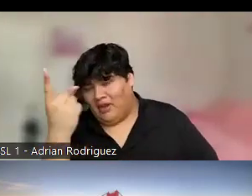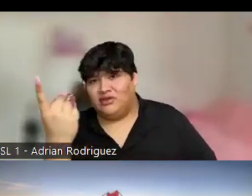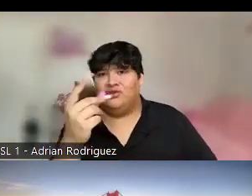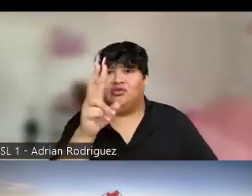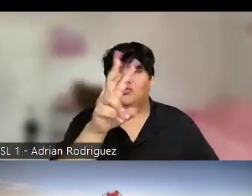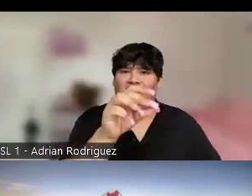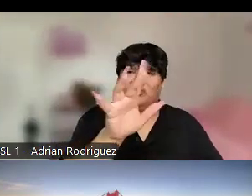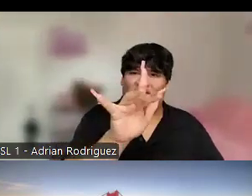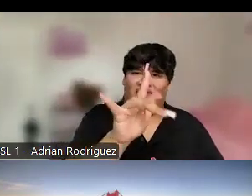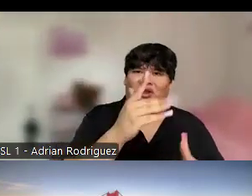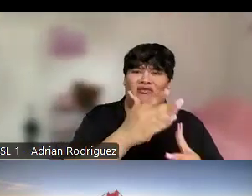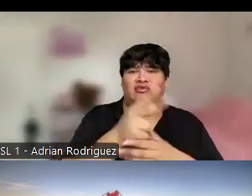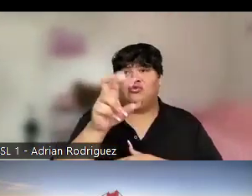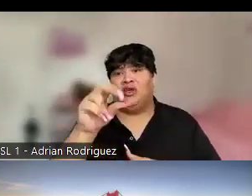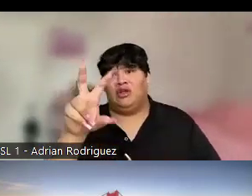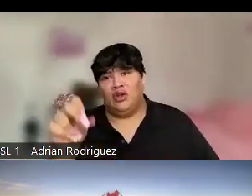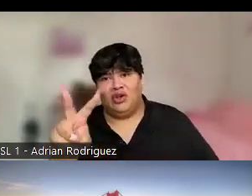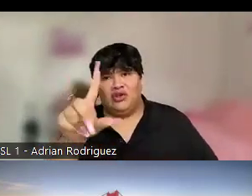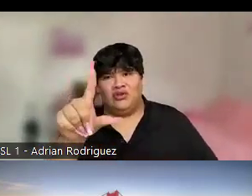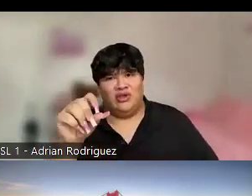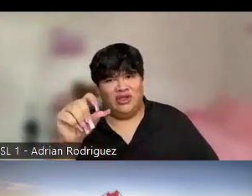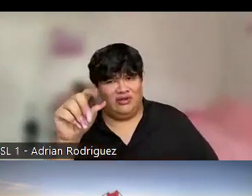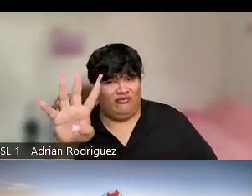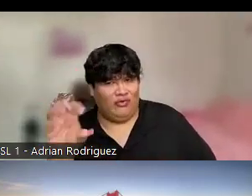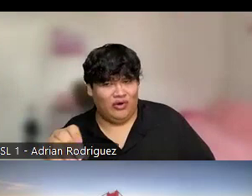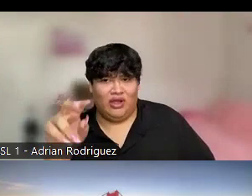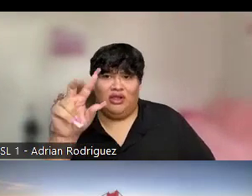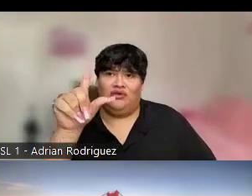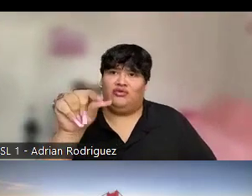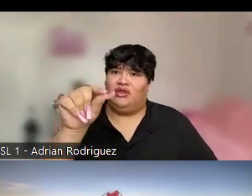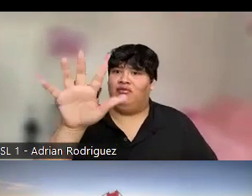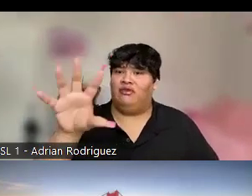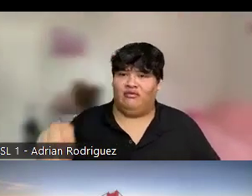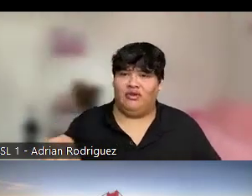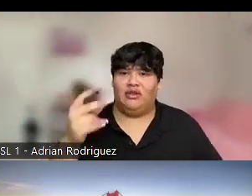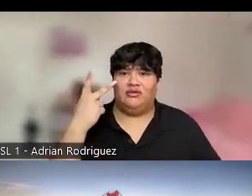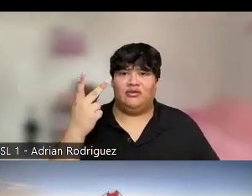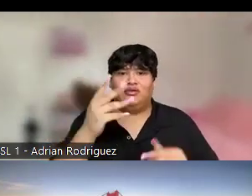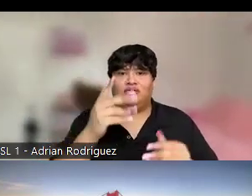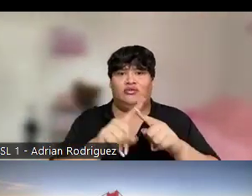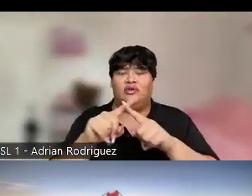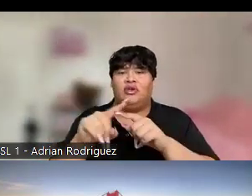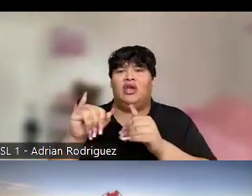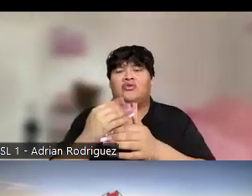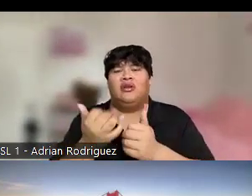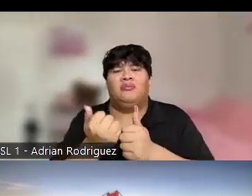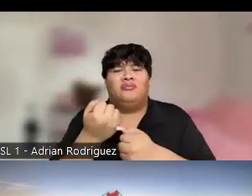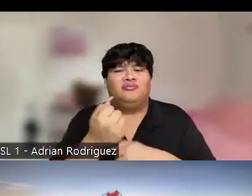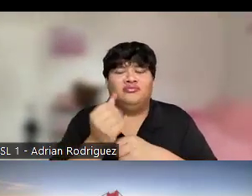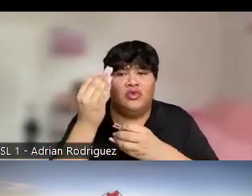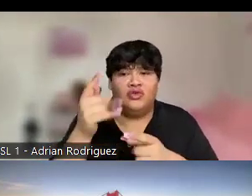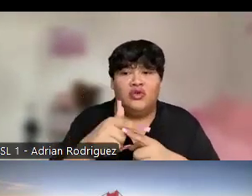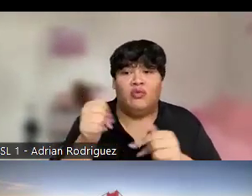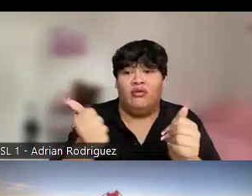to 2030, 2040, and 2050. And I just want to make a quick note on terminology. So we follow